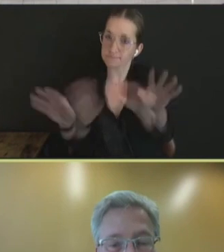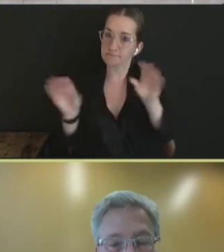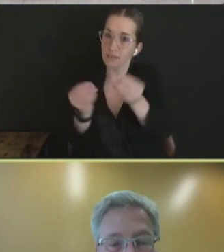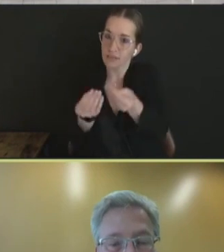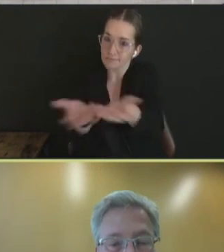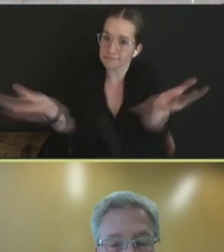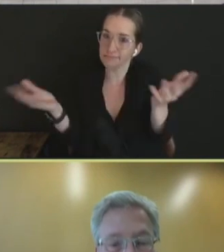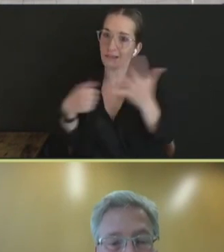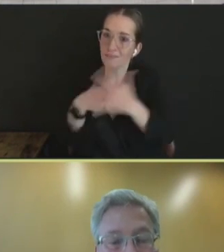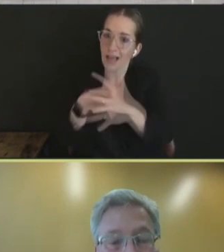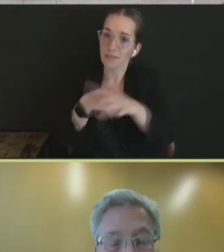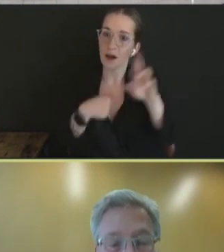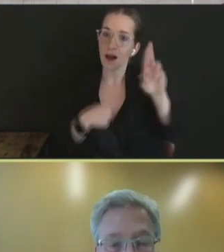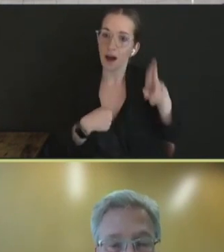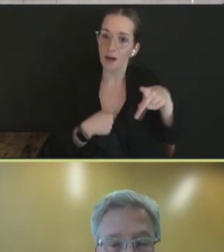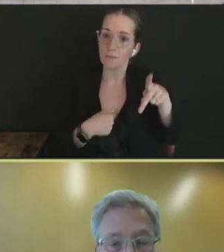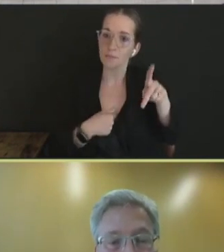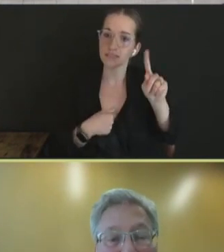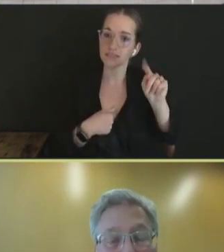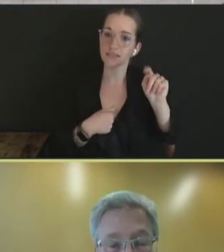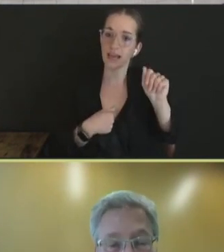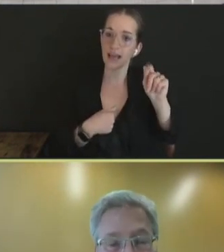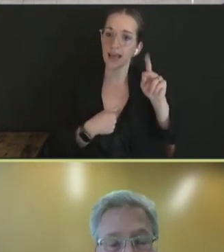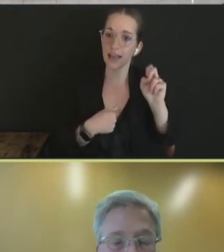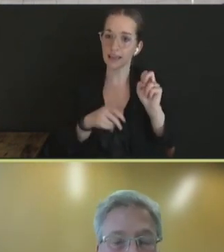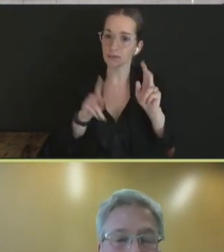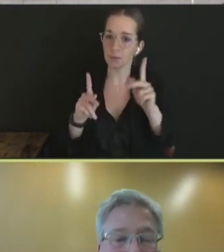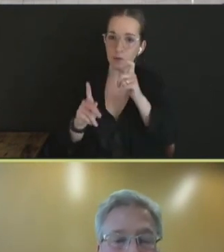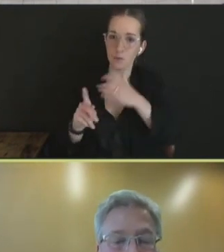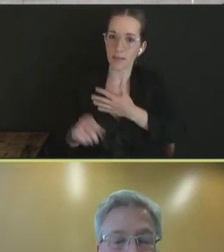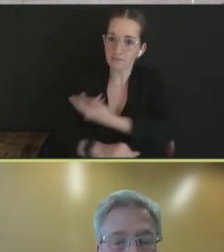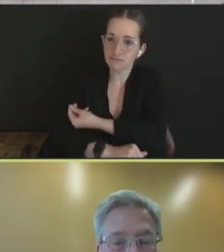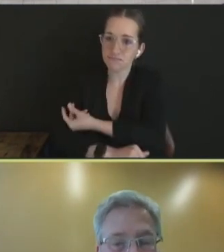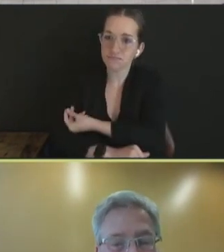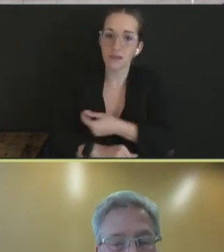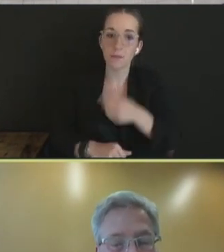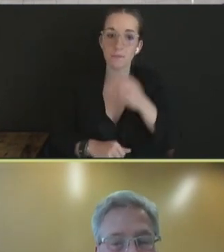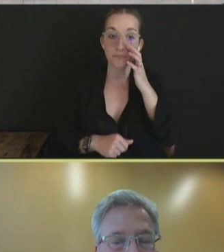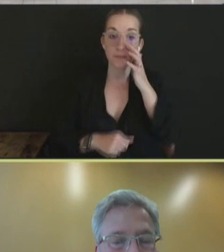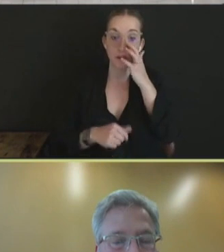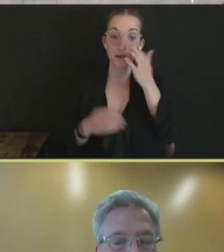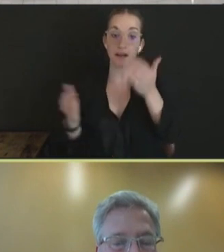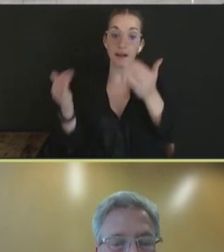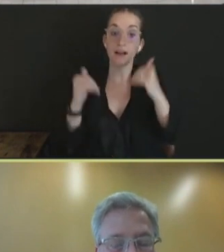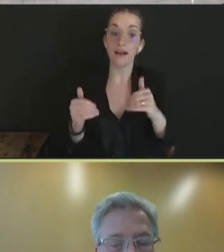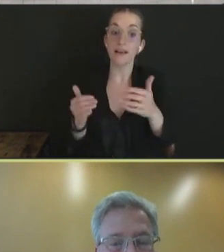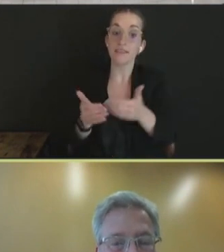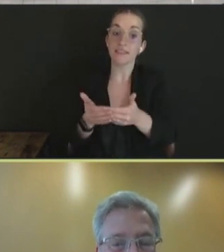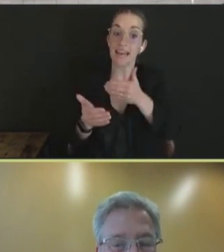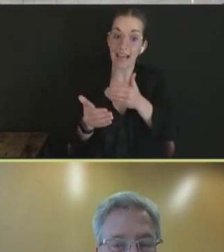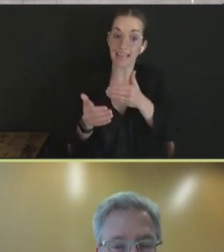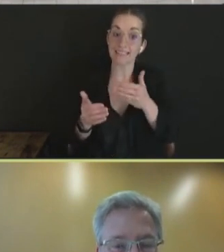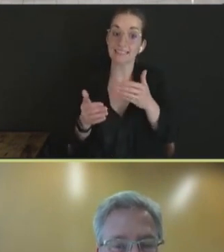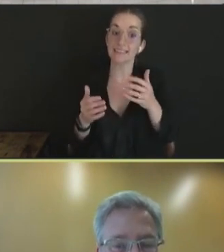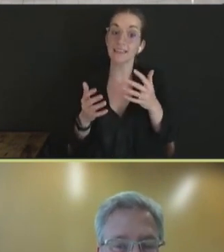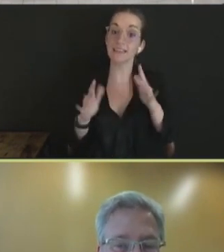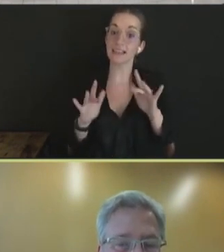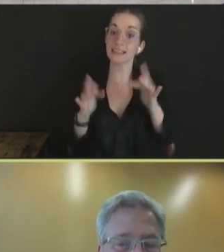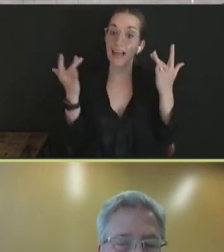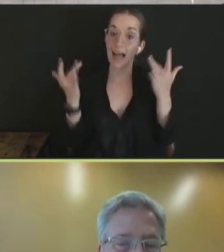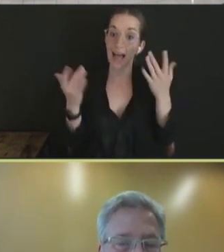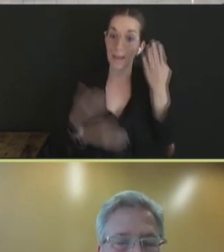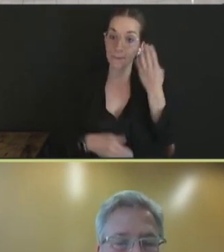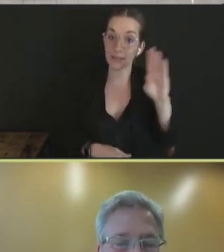Beside that are bringing to market those late stage, so the pale blue. And then if we move to the green,